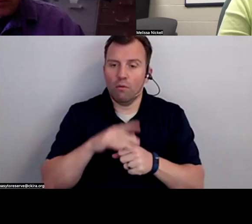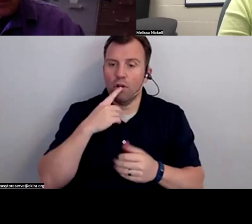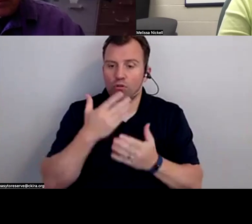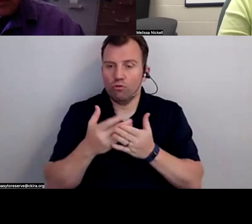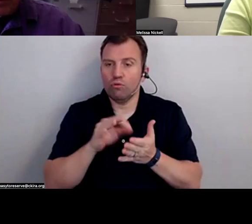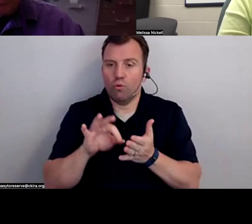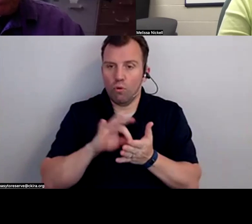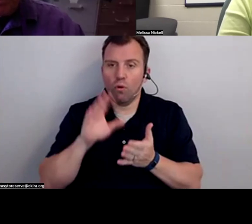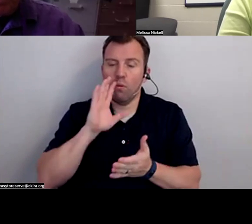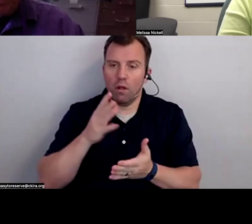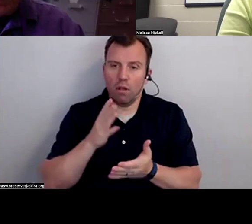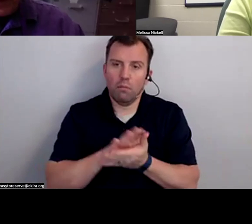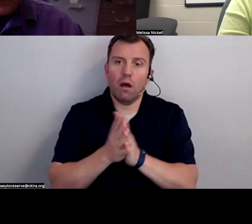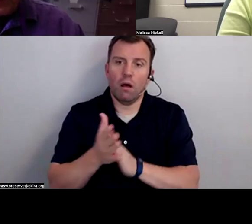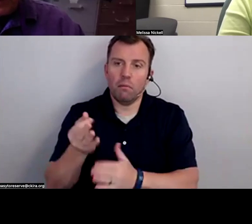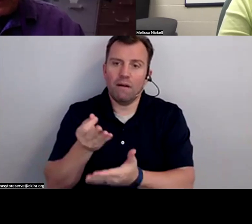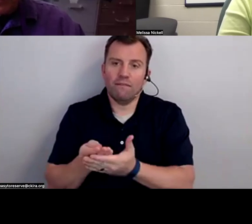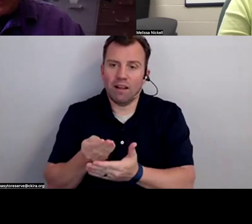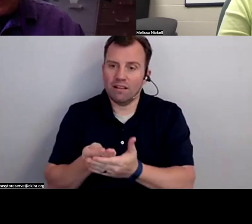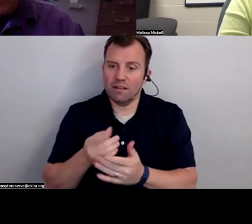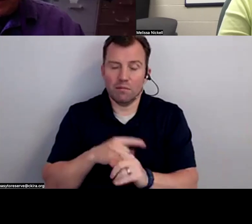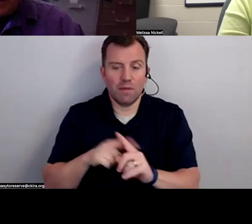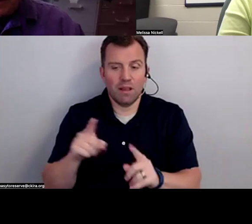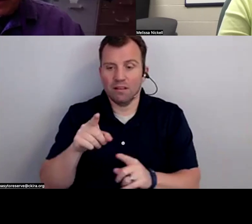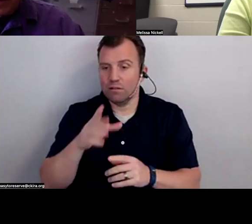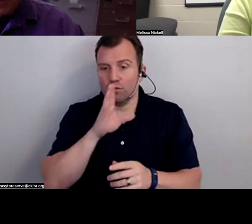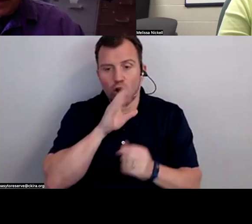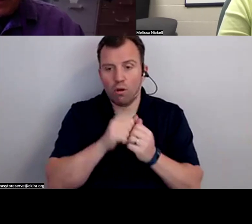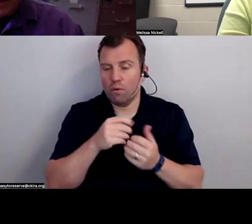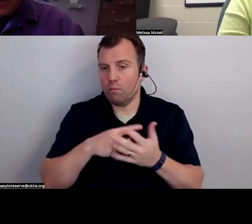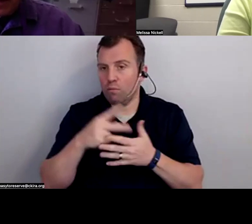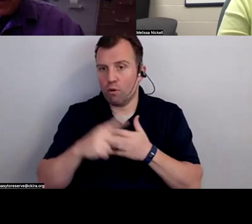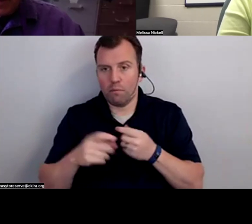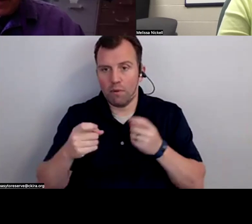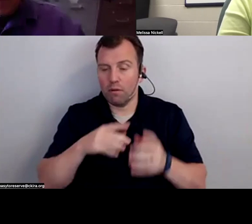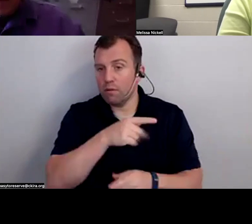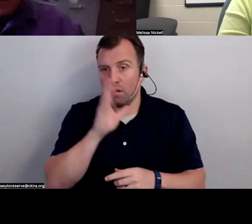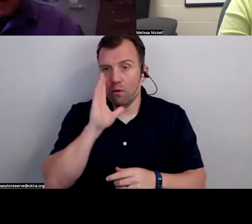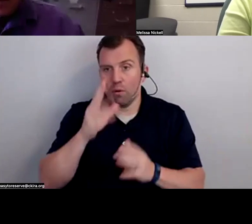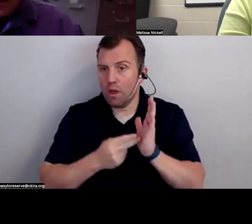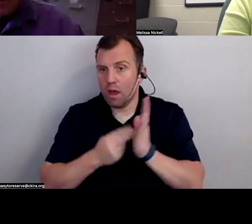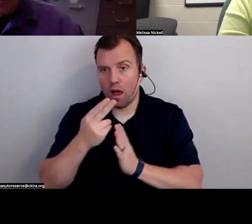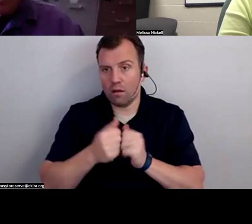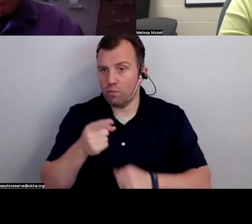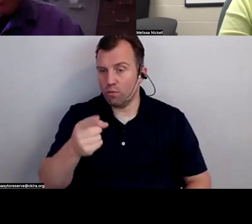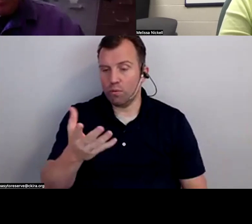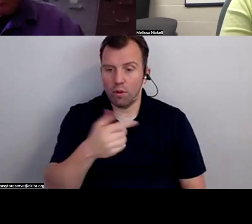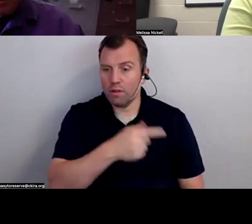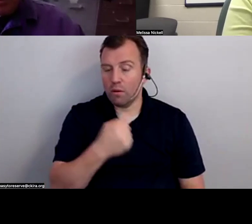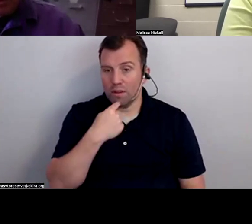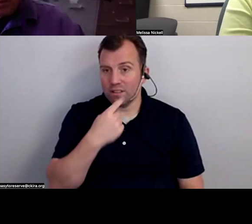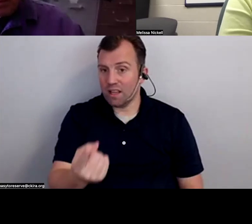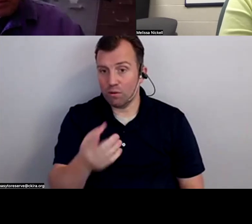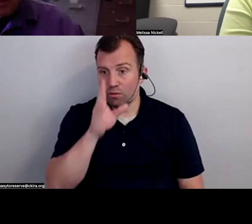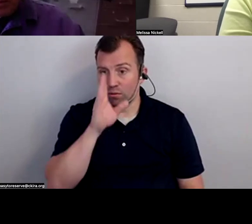get funded. Right. But the best way to do this is to talk to the program officer, because they're going to be very honest with you. I mean, they'll tell you that